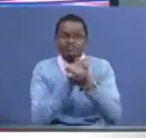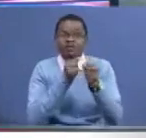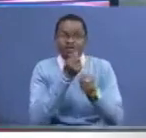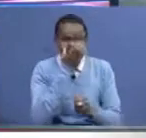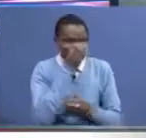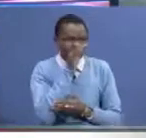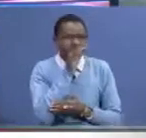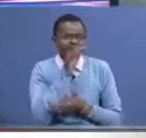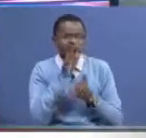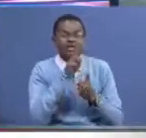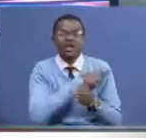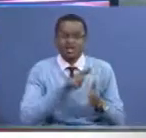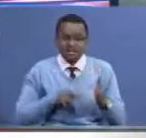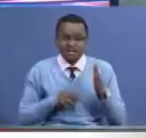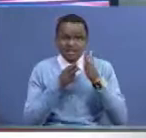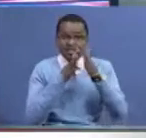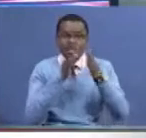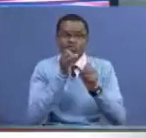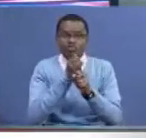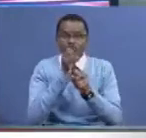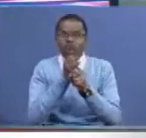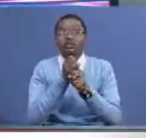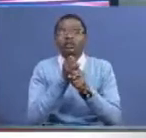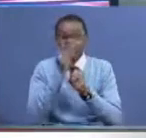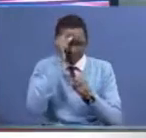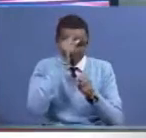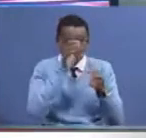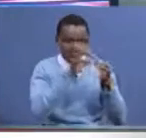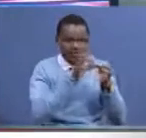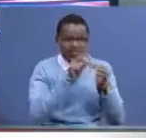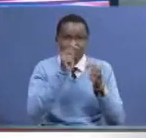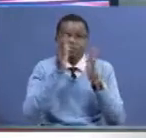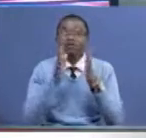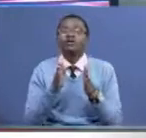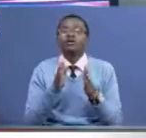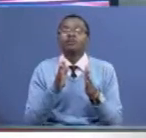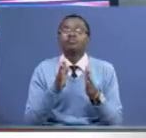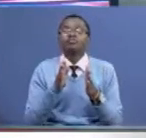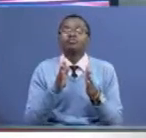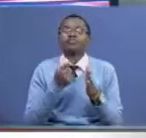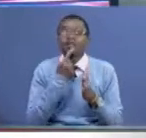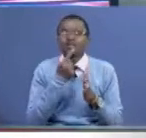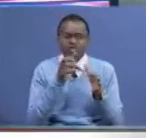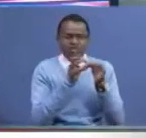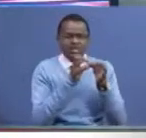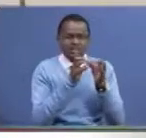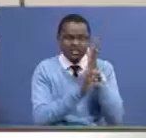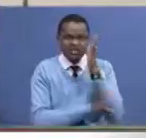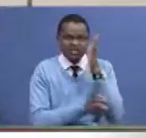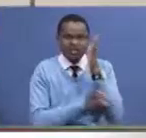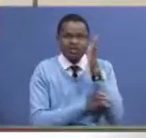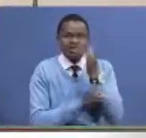William Ruto is calling on religious leaders to work with the government in uniting Kenyans Mr. Ruto said a united country will usher in